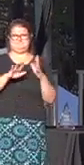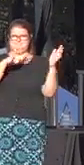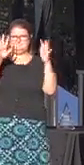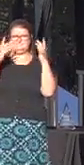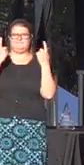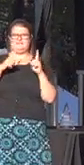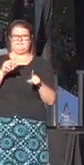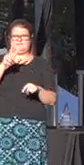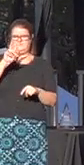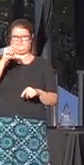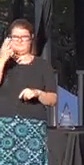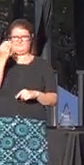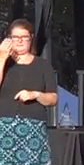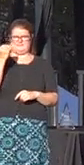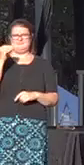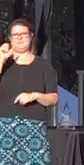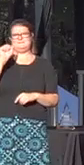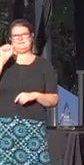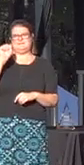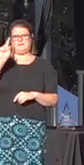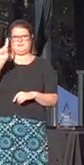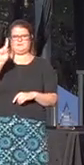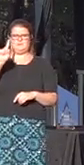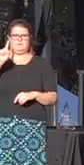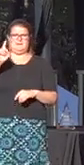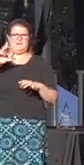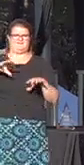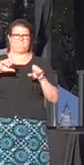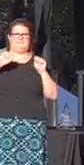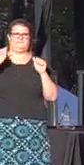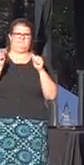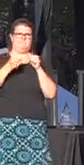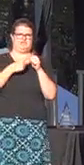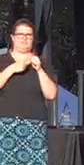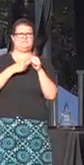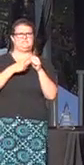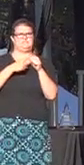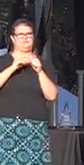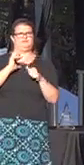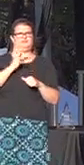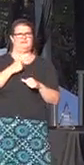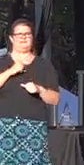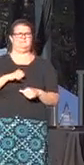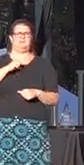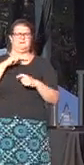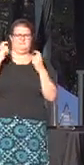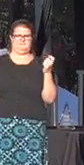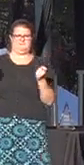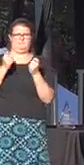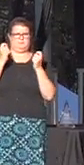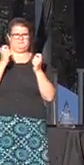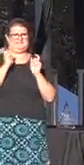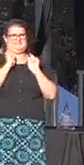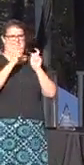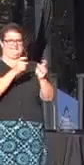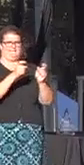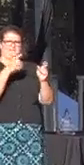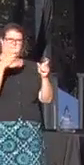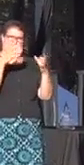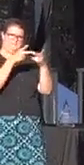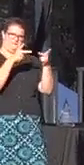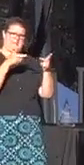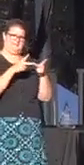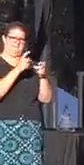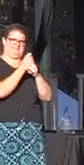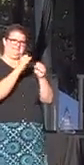And in 2014, San Diego held its first annual Trans Pride Festival, creating a dedicated space for trans people to celebrate